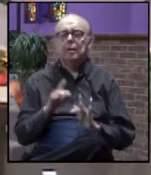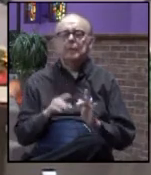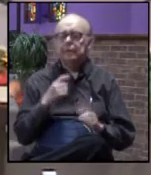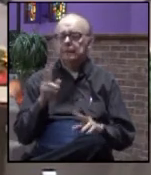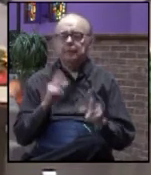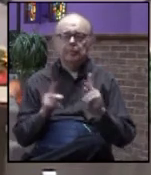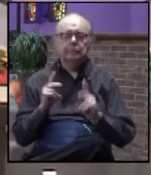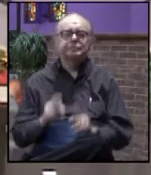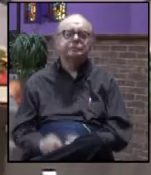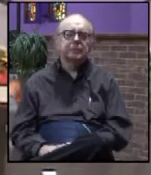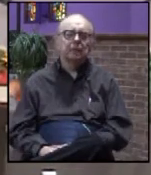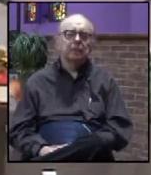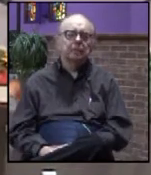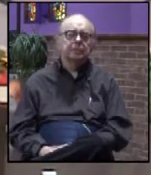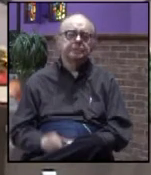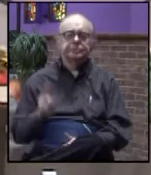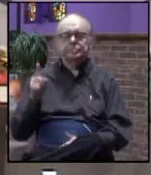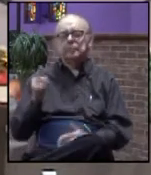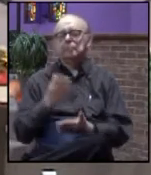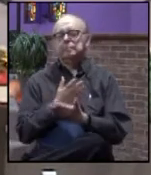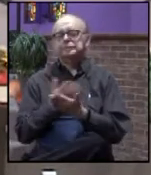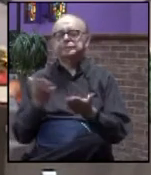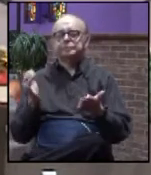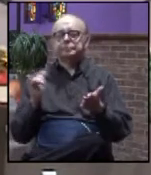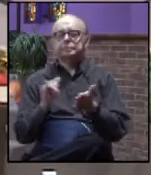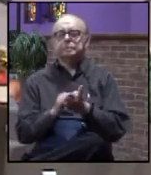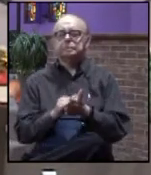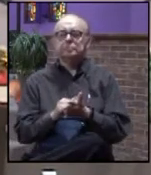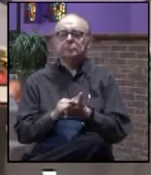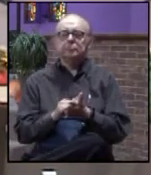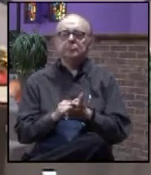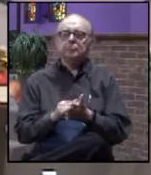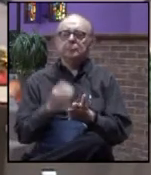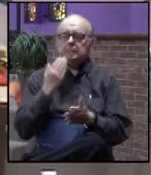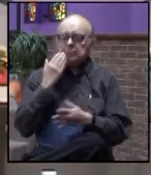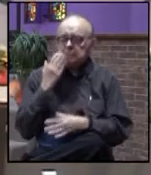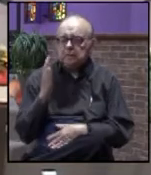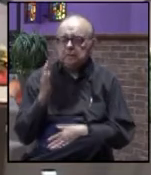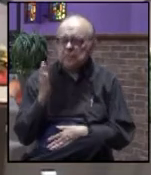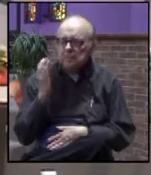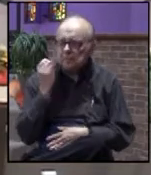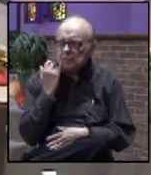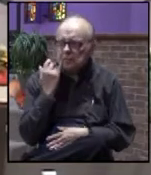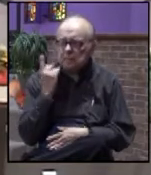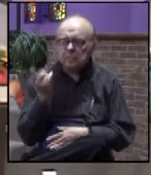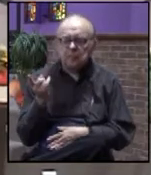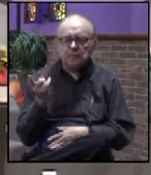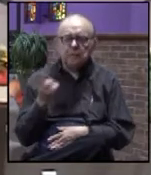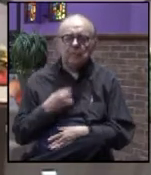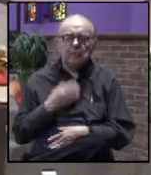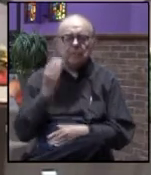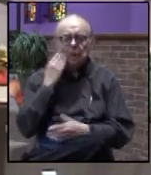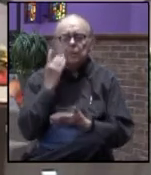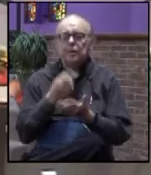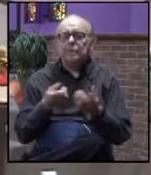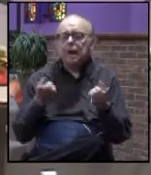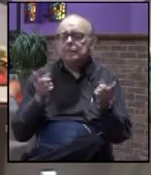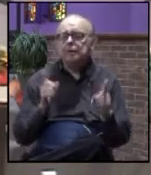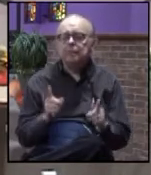so one of the things that I don't know if you're aware of what's going